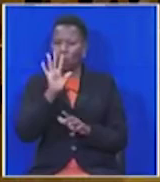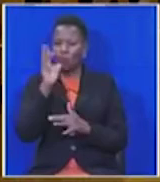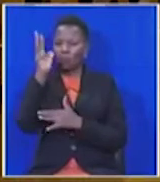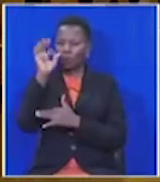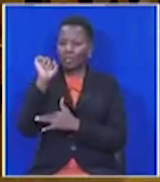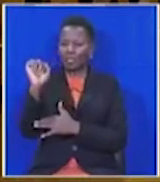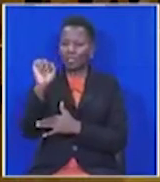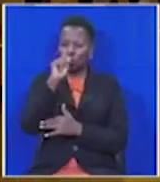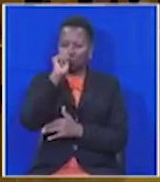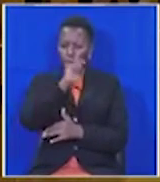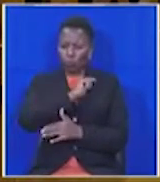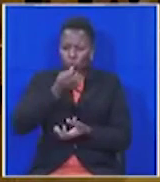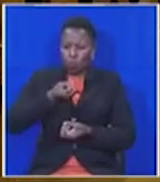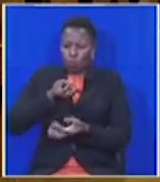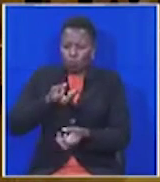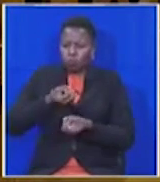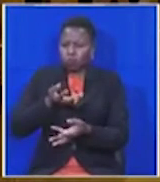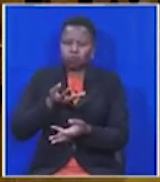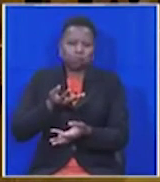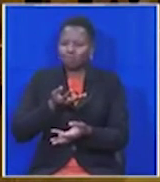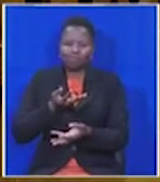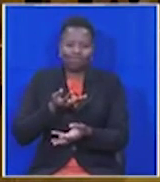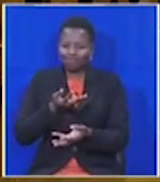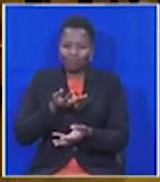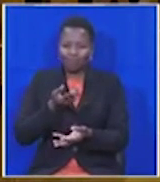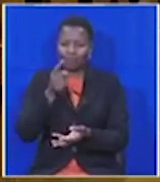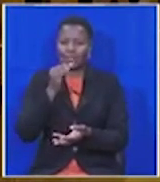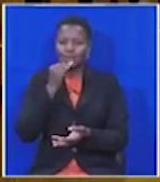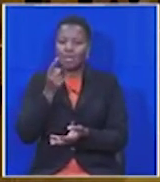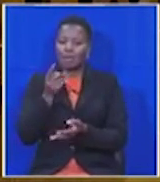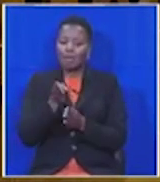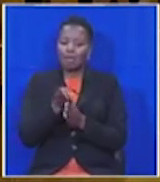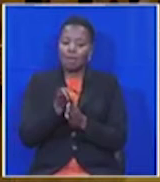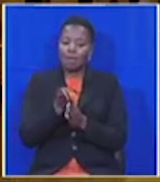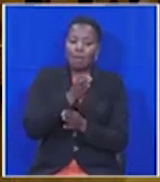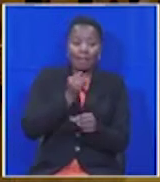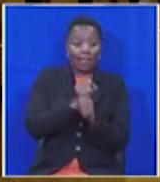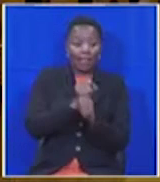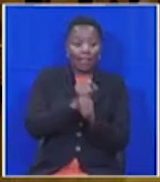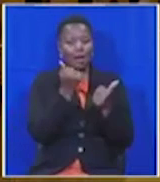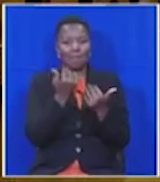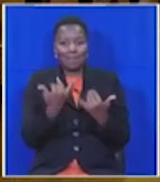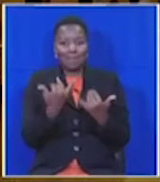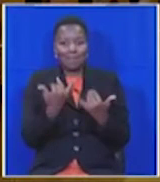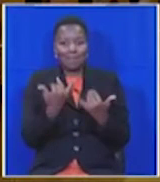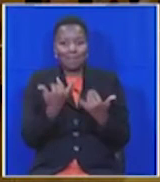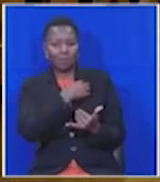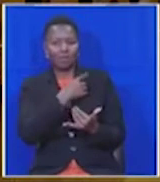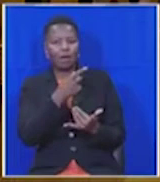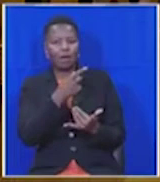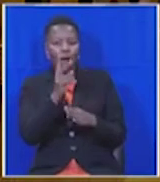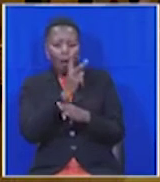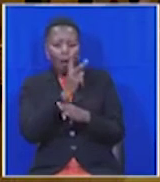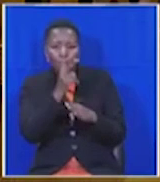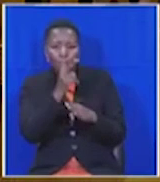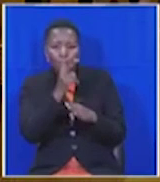to come up originally in our Parliament. And a snap debate would have allowed for ministers to have the opportunity to show